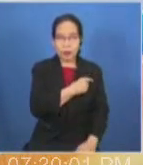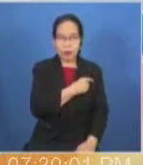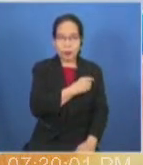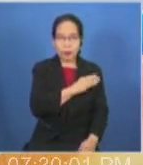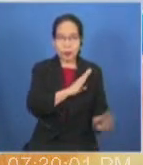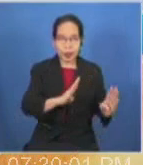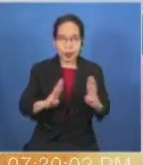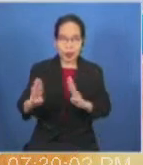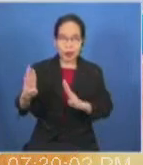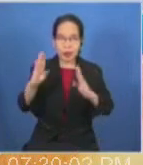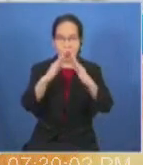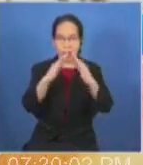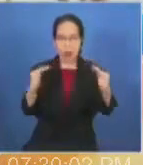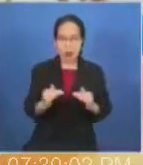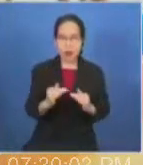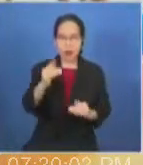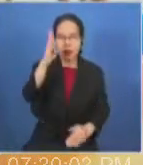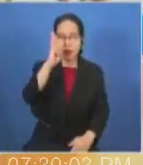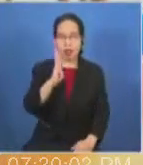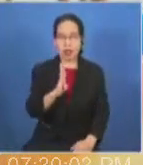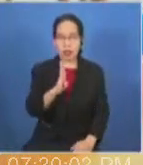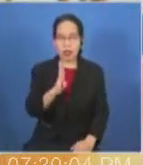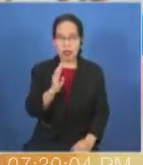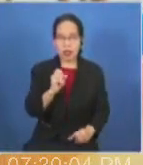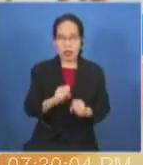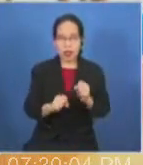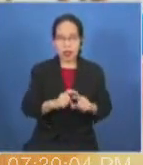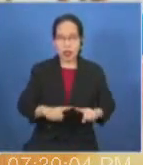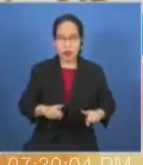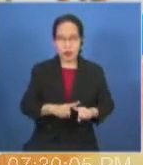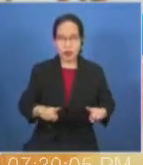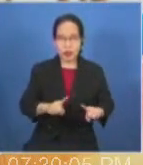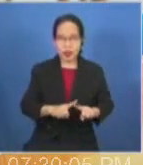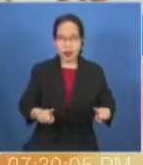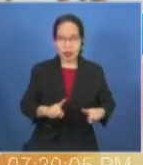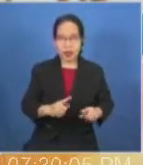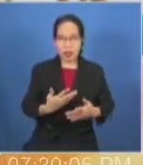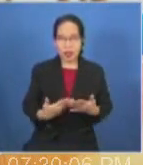discipline as to how we should behave in the house of God.